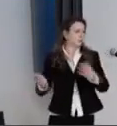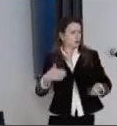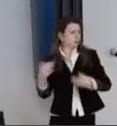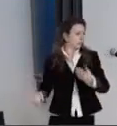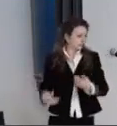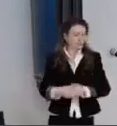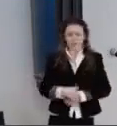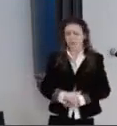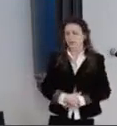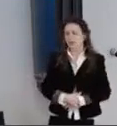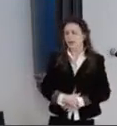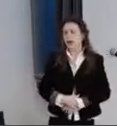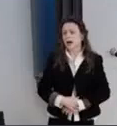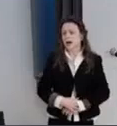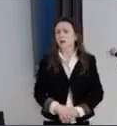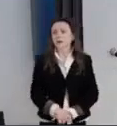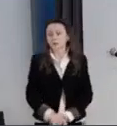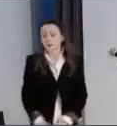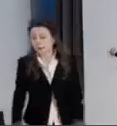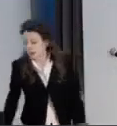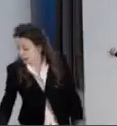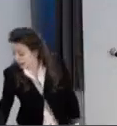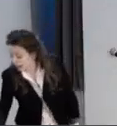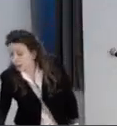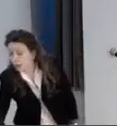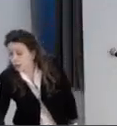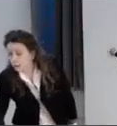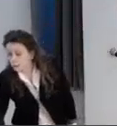might appreciate or not appreciate with them.